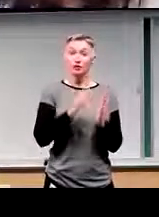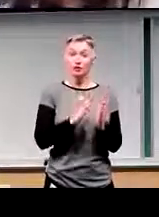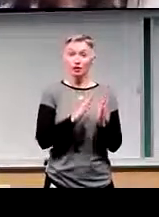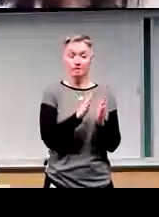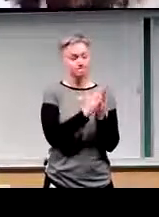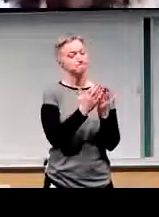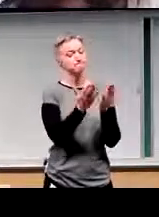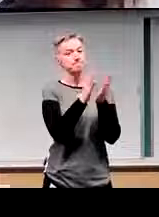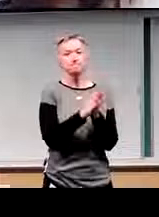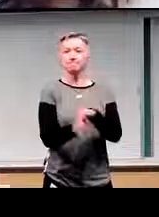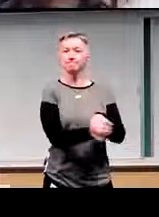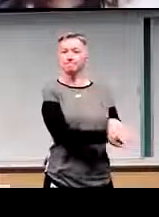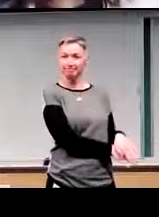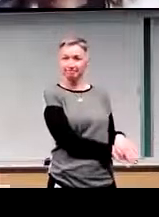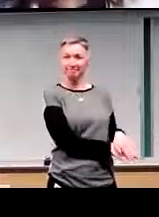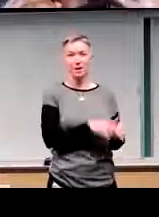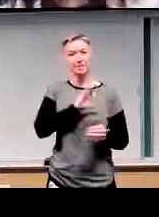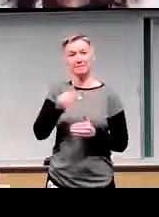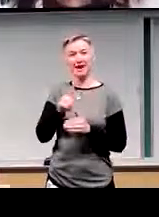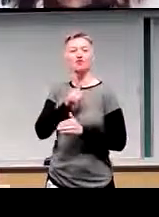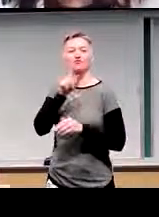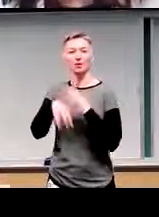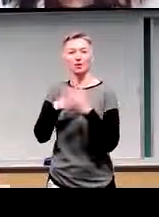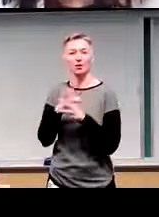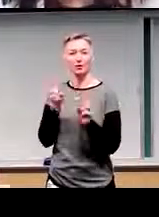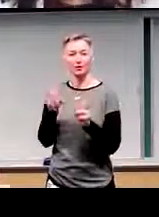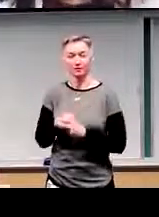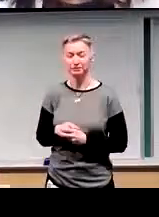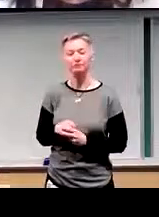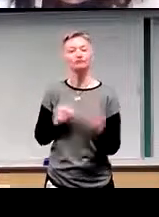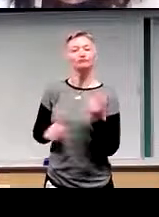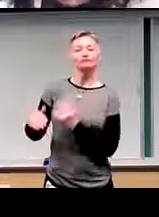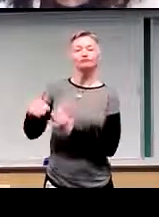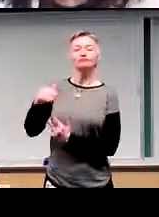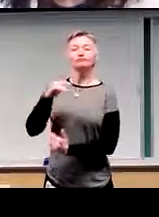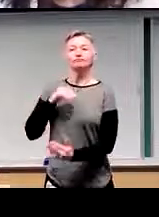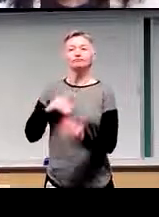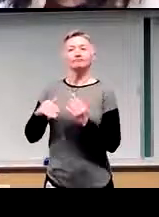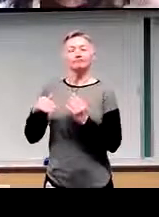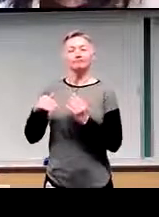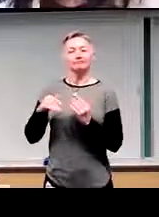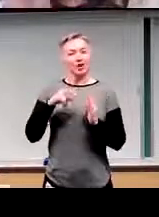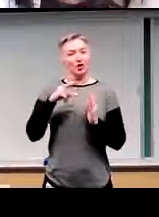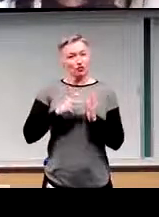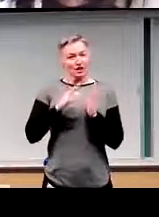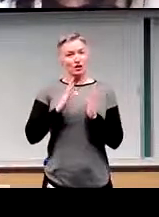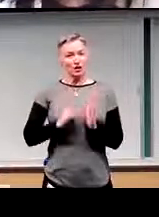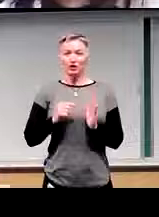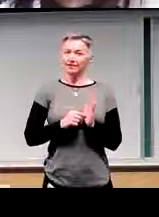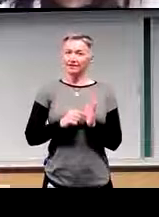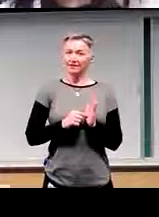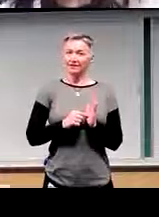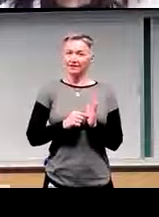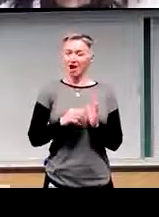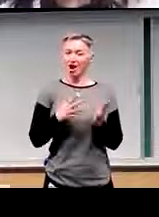real world, they put their books down and go out into the real world, readers are subtly transformed by